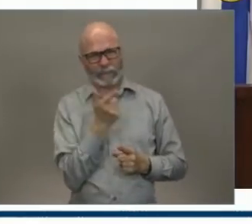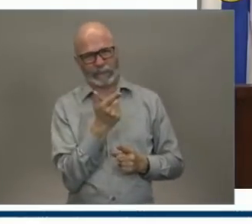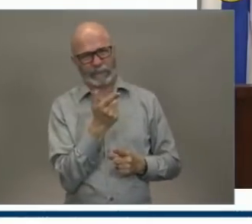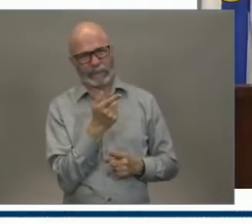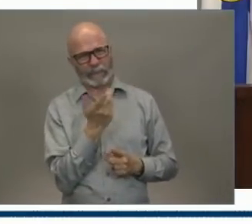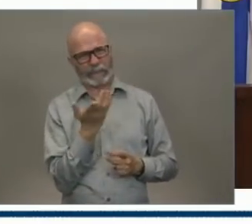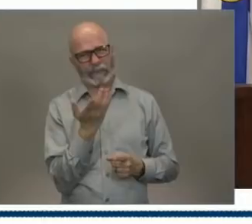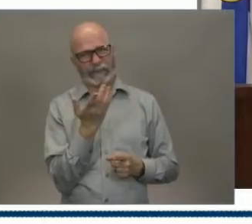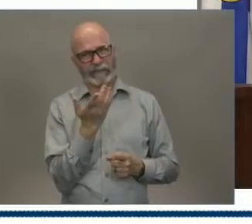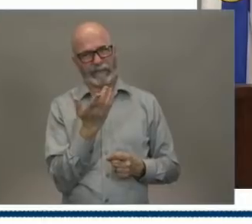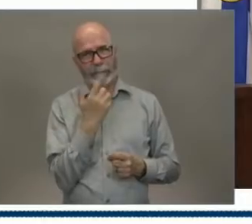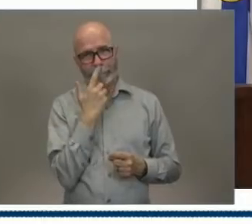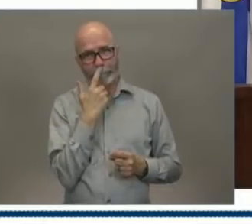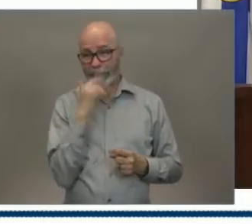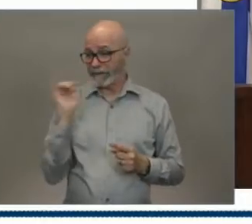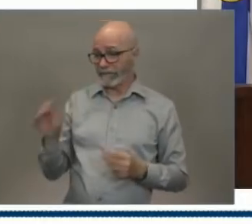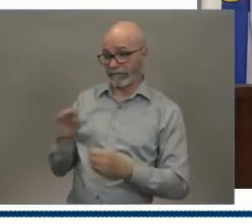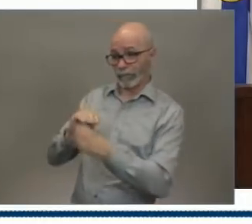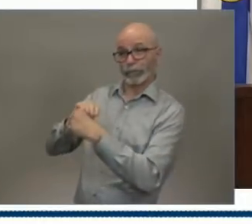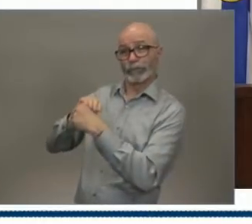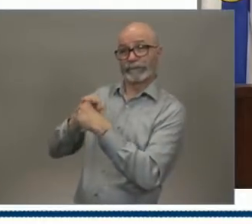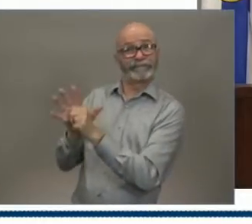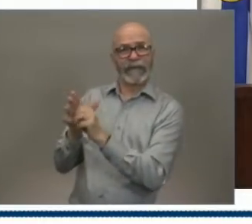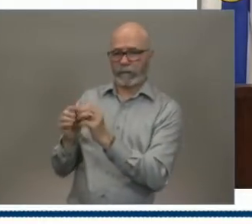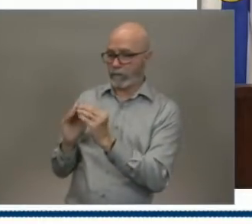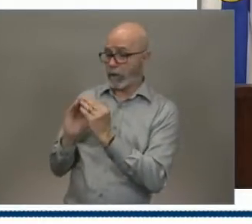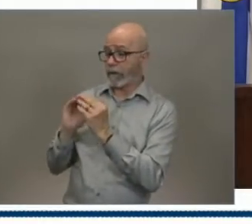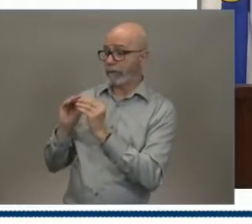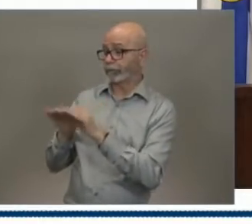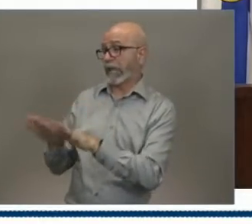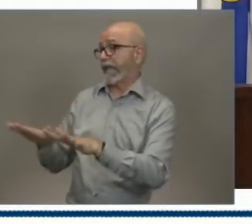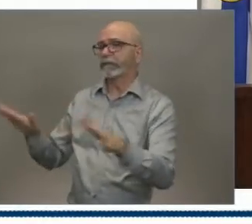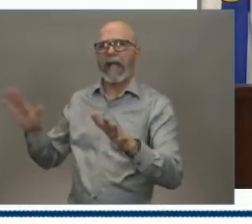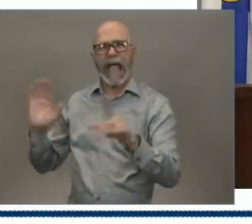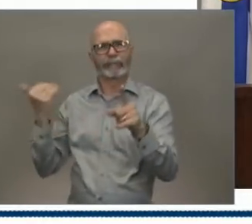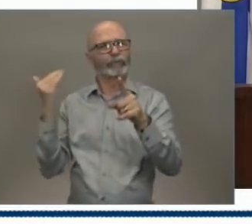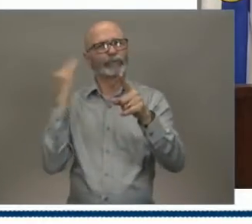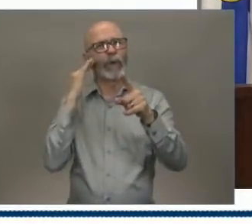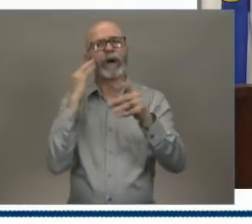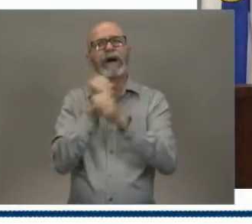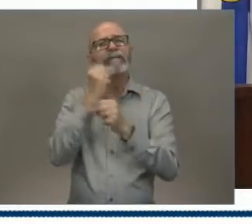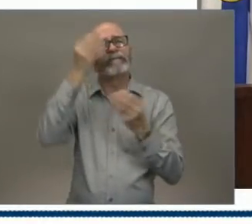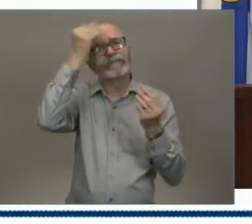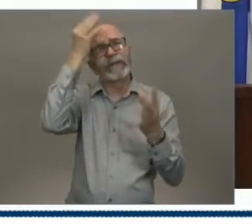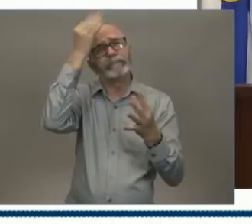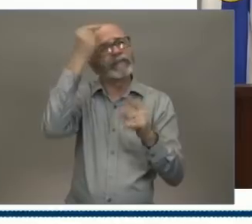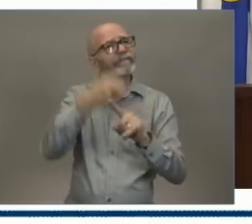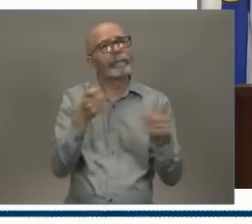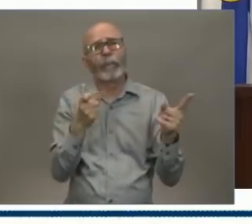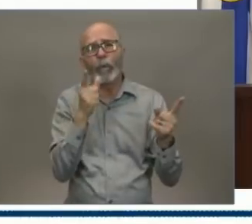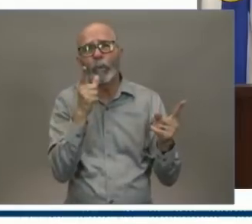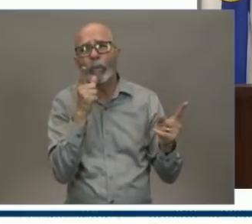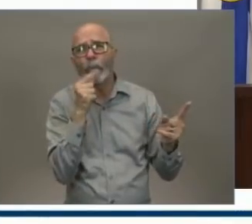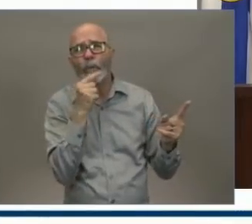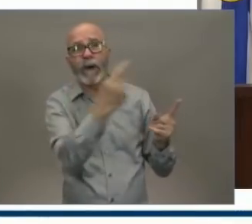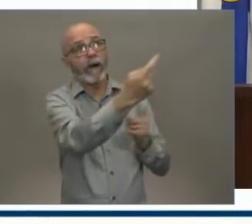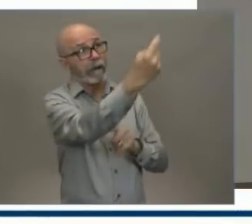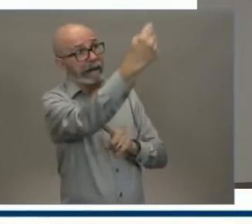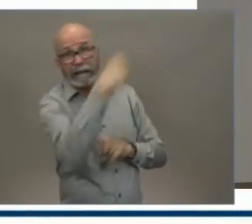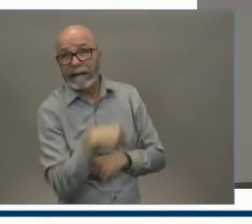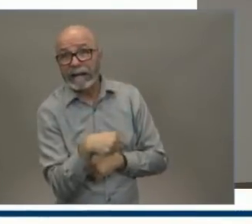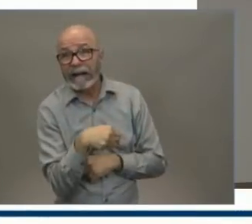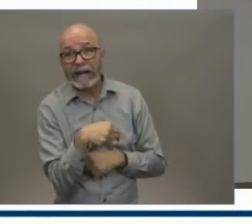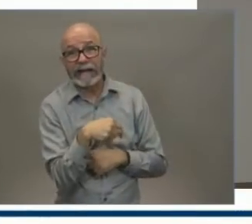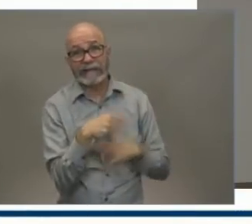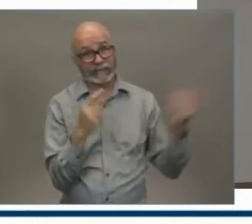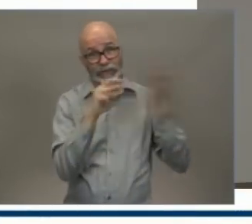COVID-19 from the community, and that they got it prior to their quarantine period. Oh, simply he was in quarantine before he came.